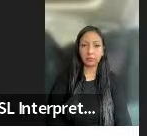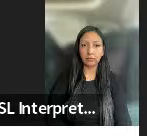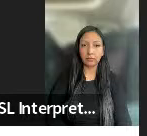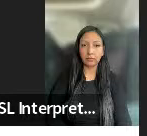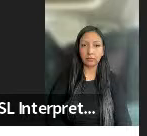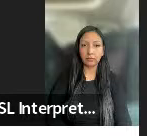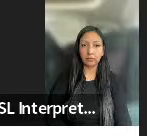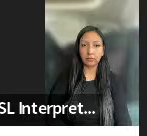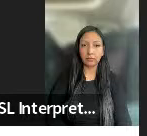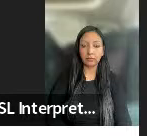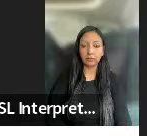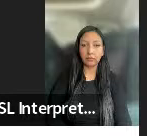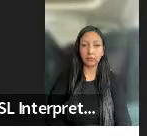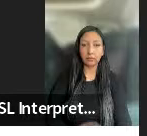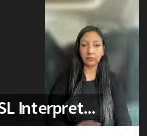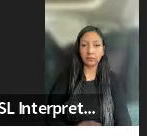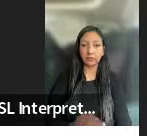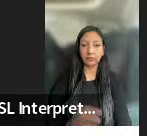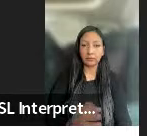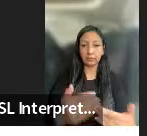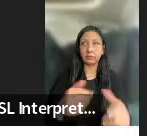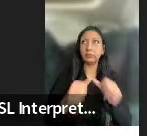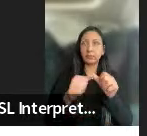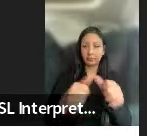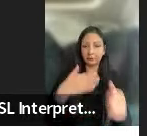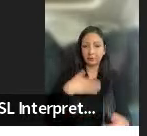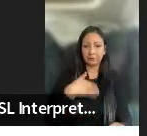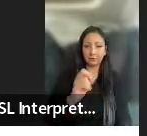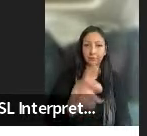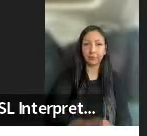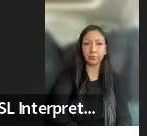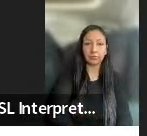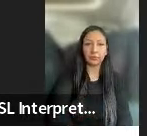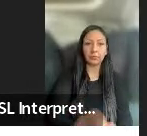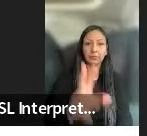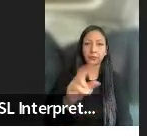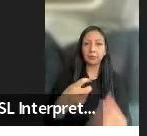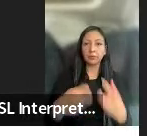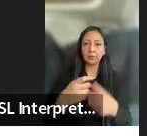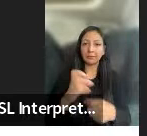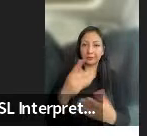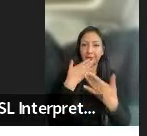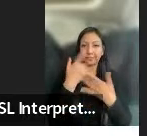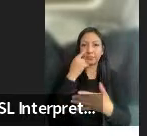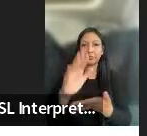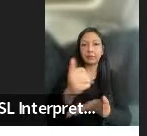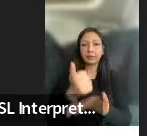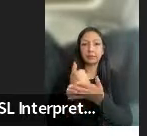Sorry for the interruption. Please continue. Not a problem. Thanks for your help.